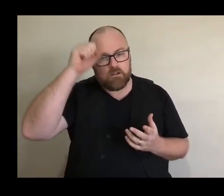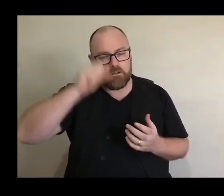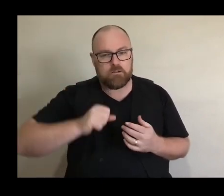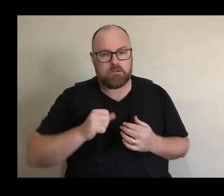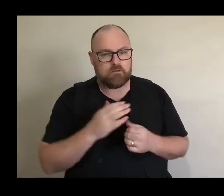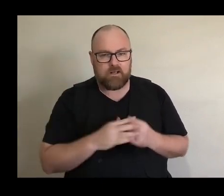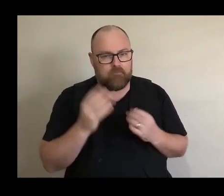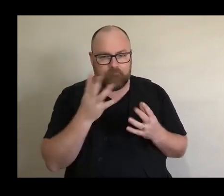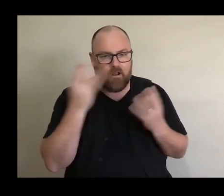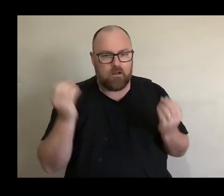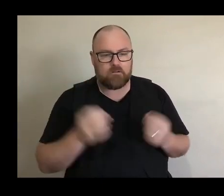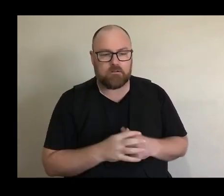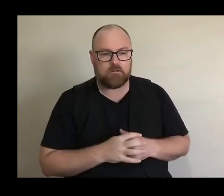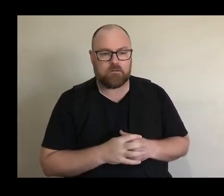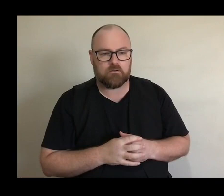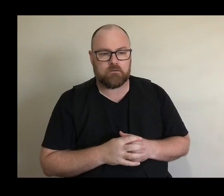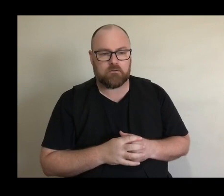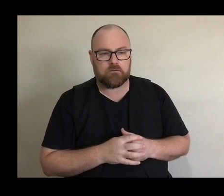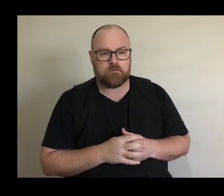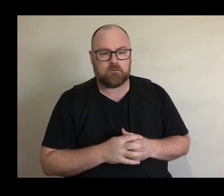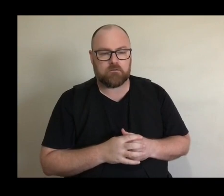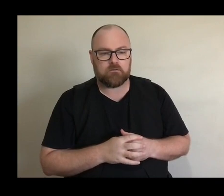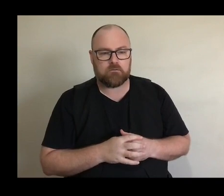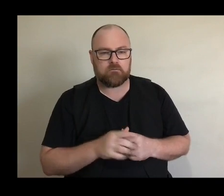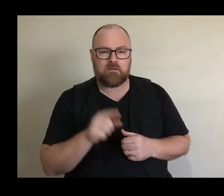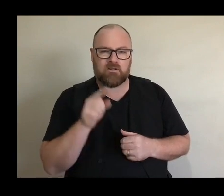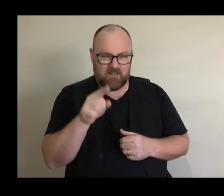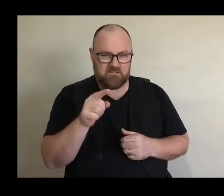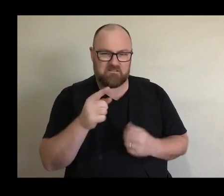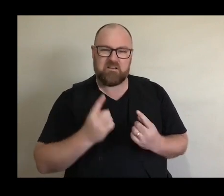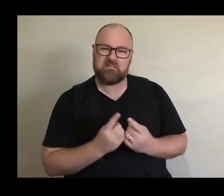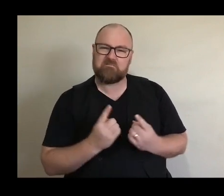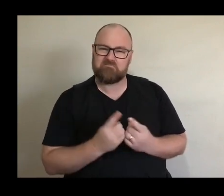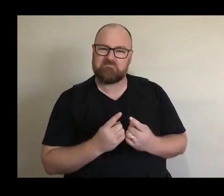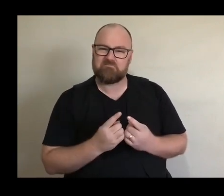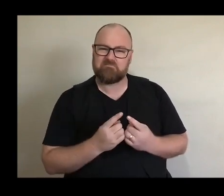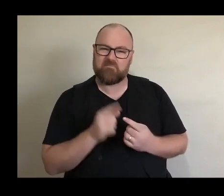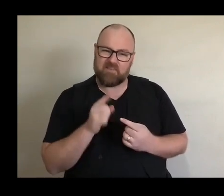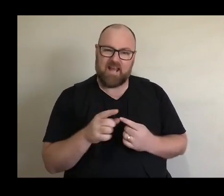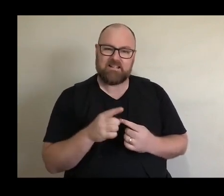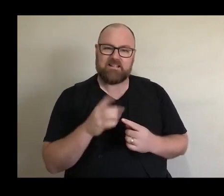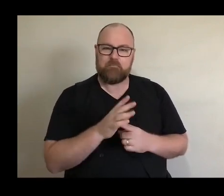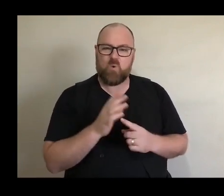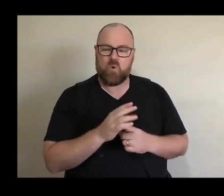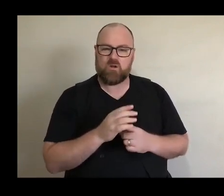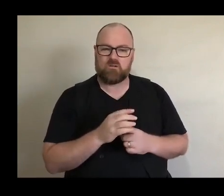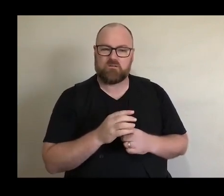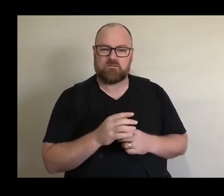thing. I think, especially within a Western context, we